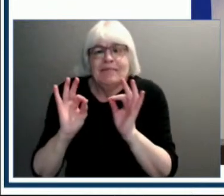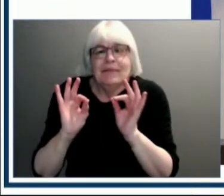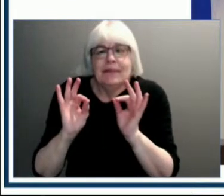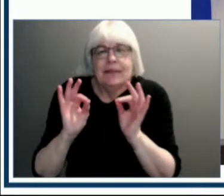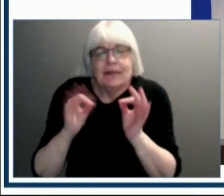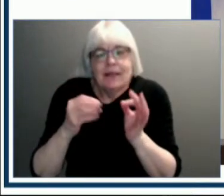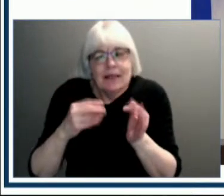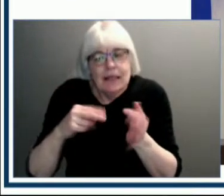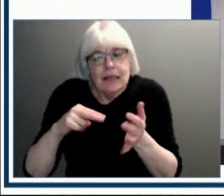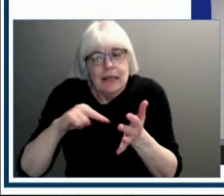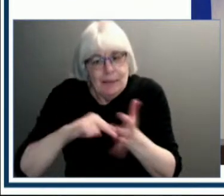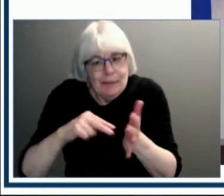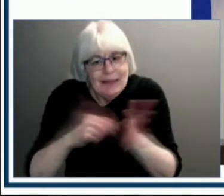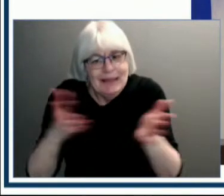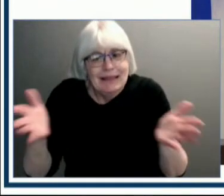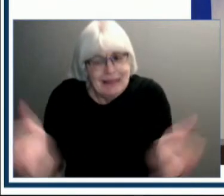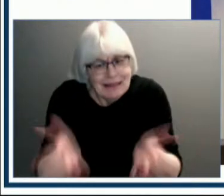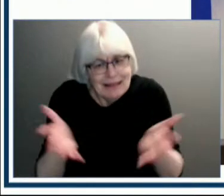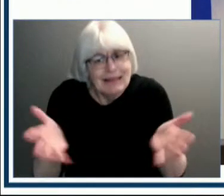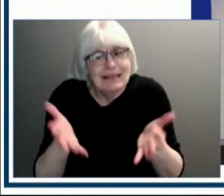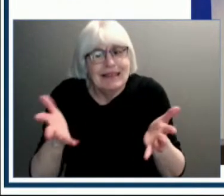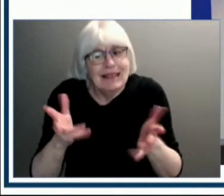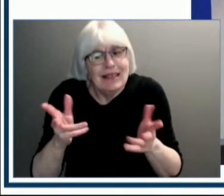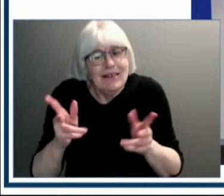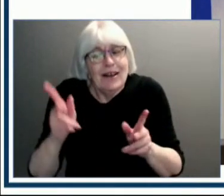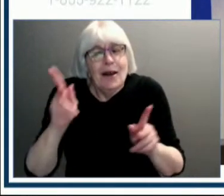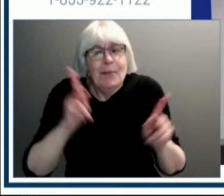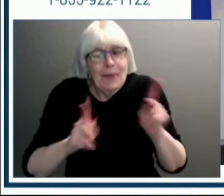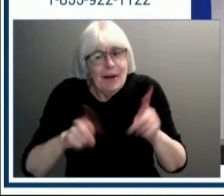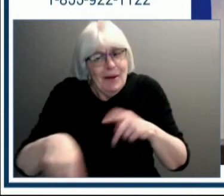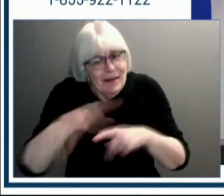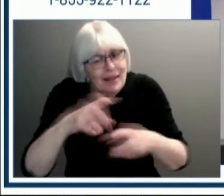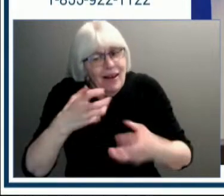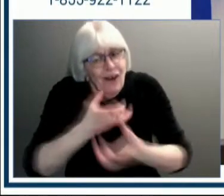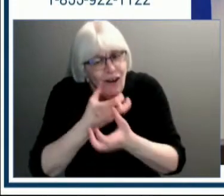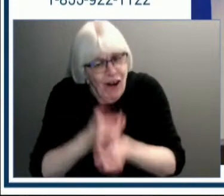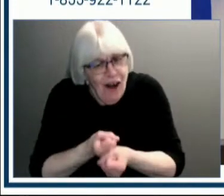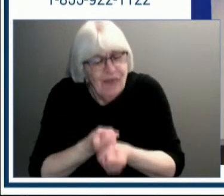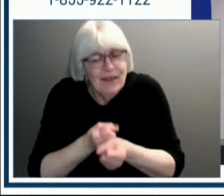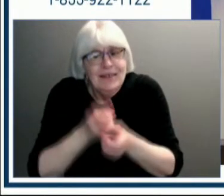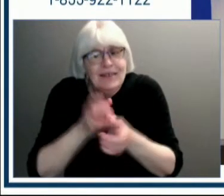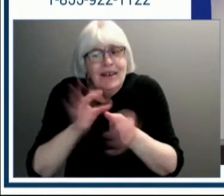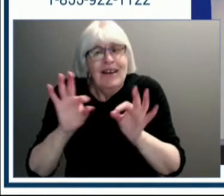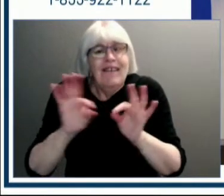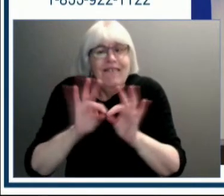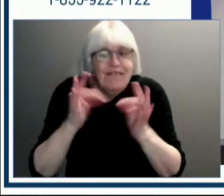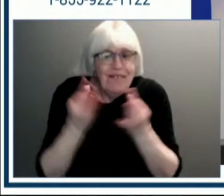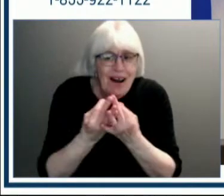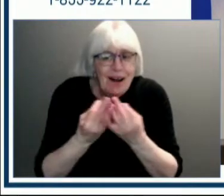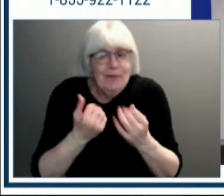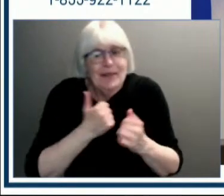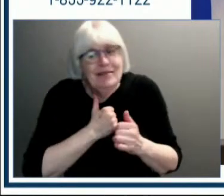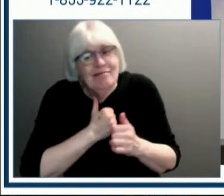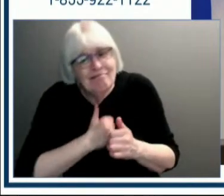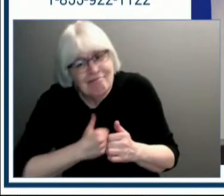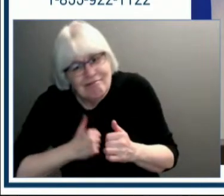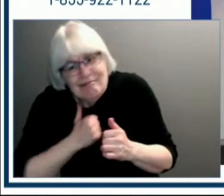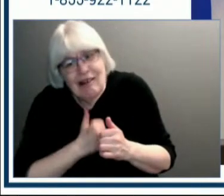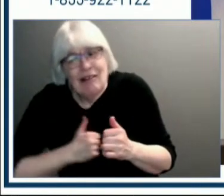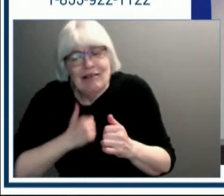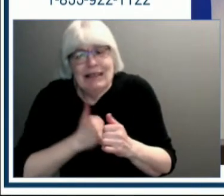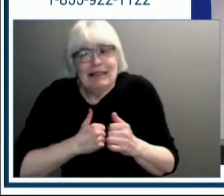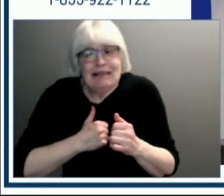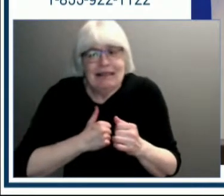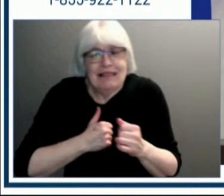to those families, and some of which are it's very traumatic when the